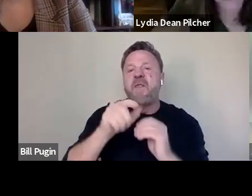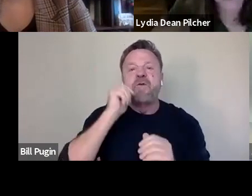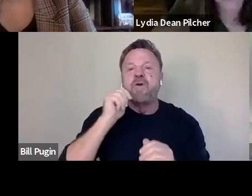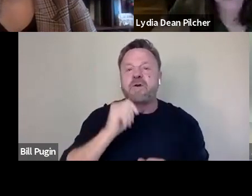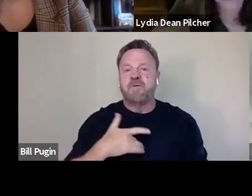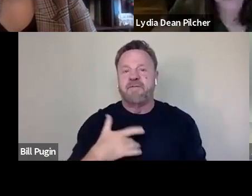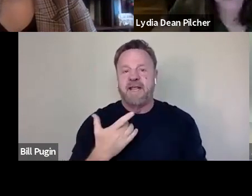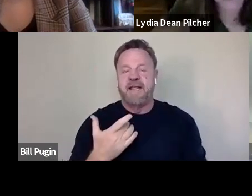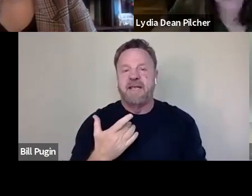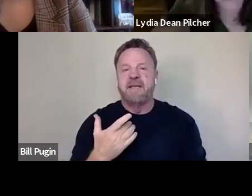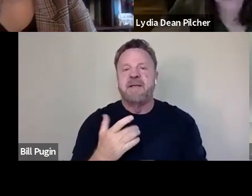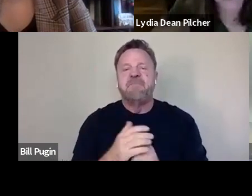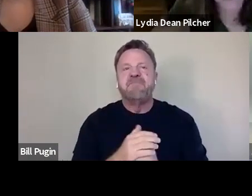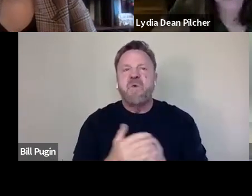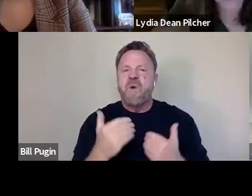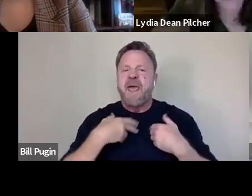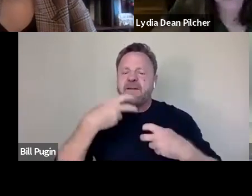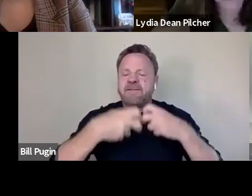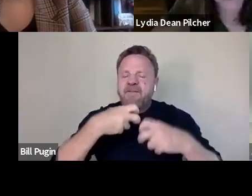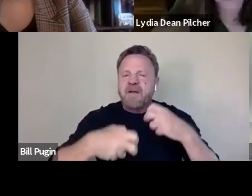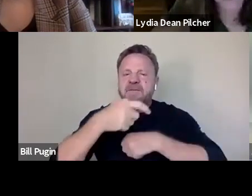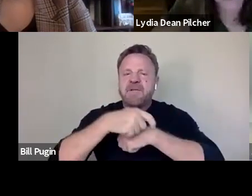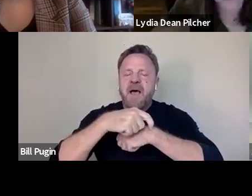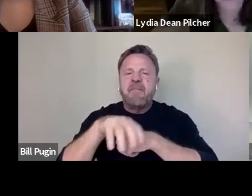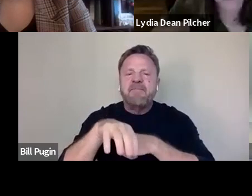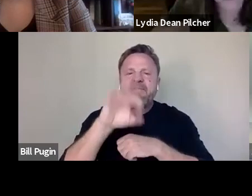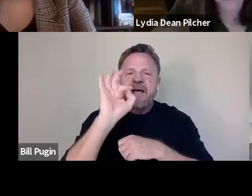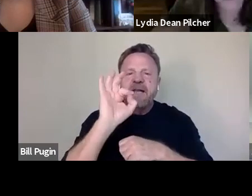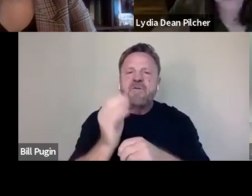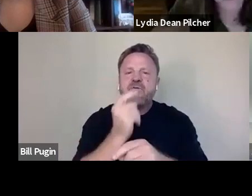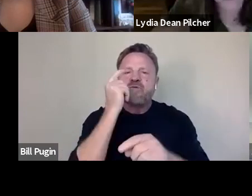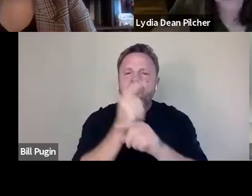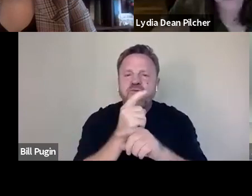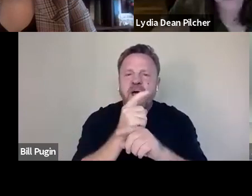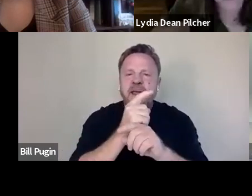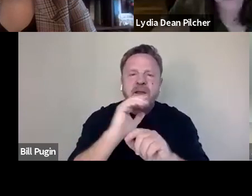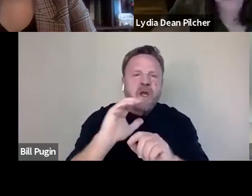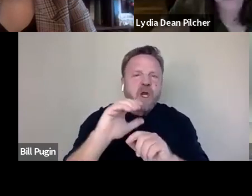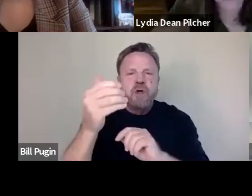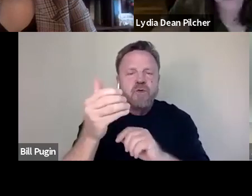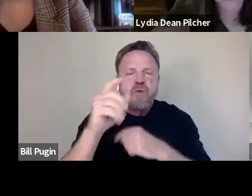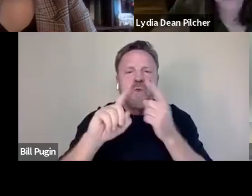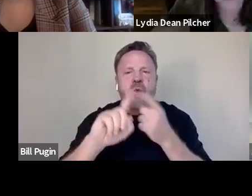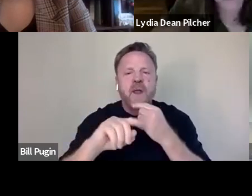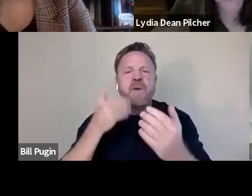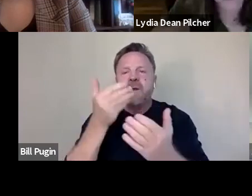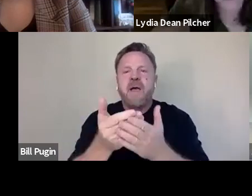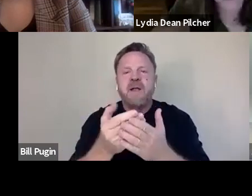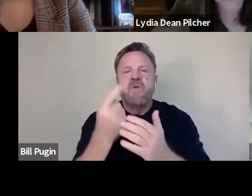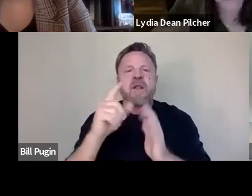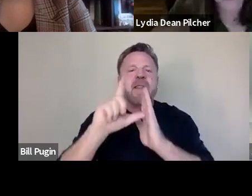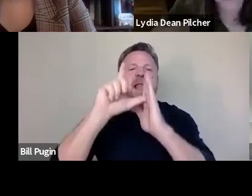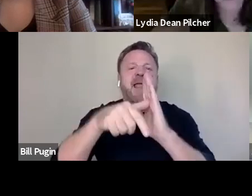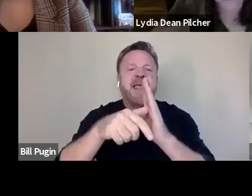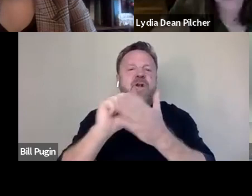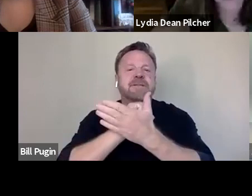But we had a really difficult time finding the right cue when we get to one of the later scenes